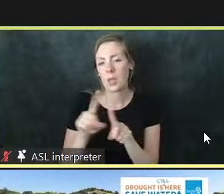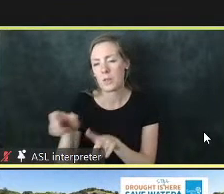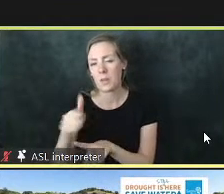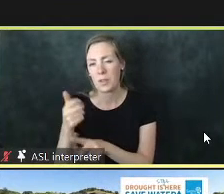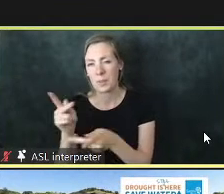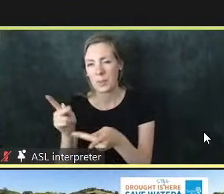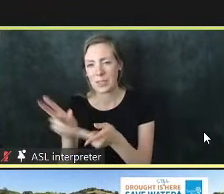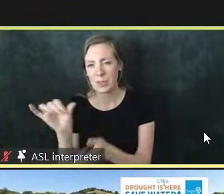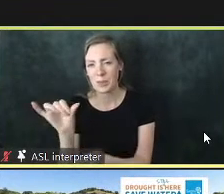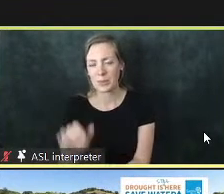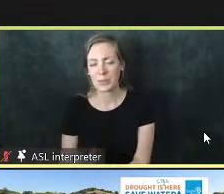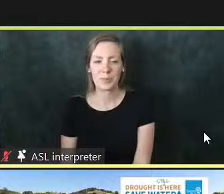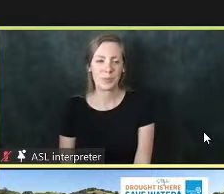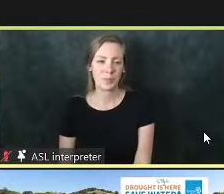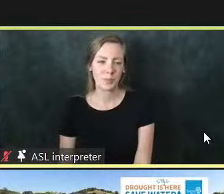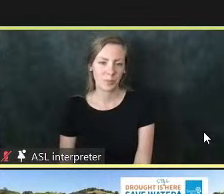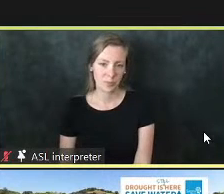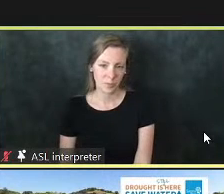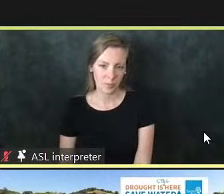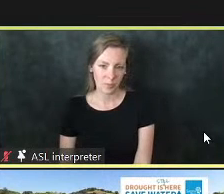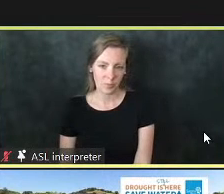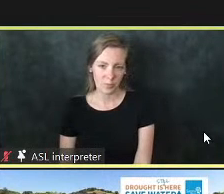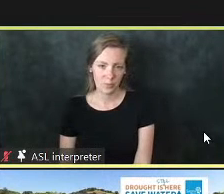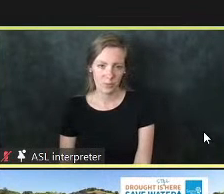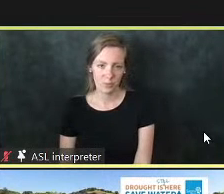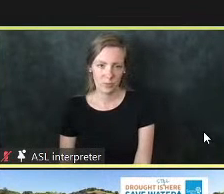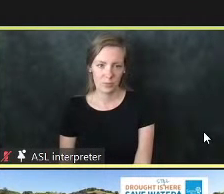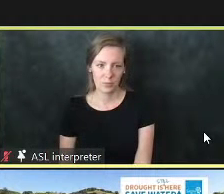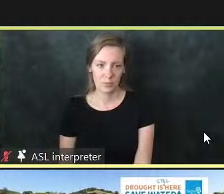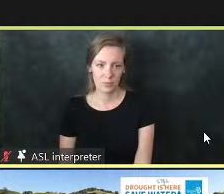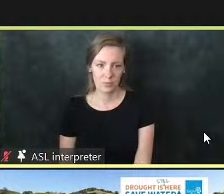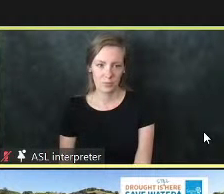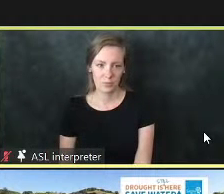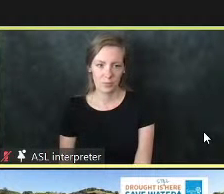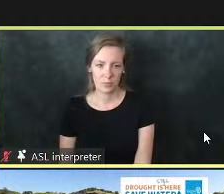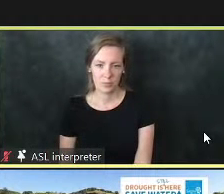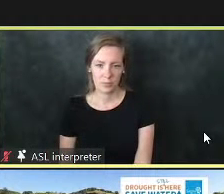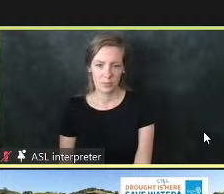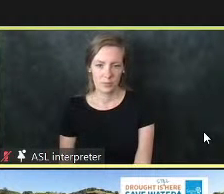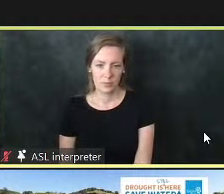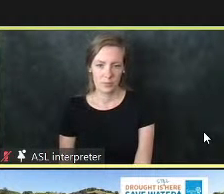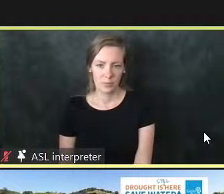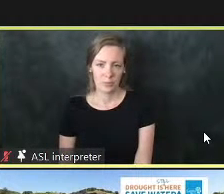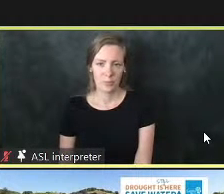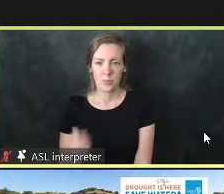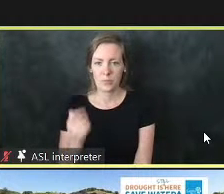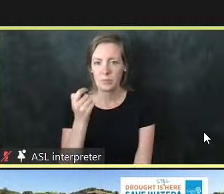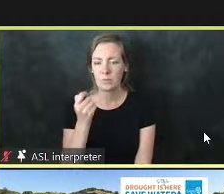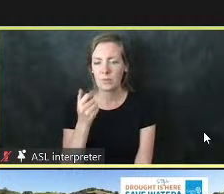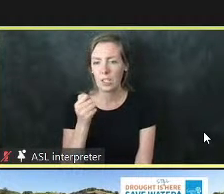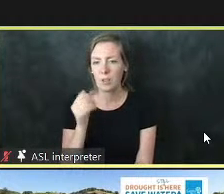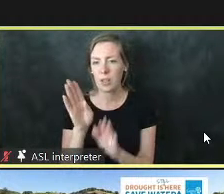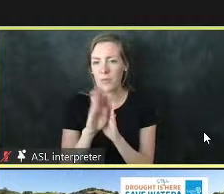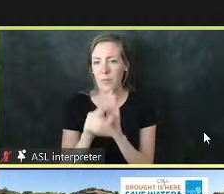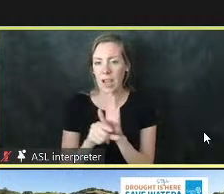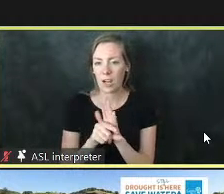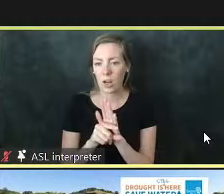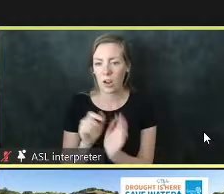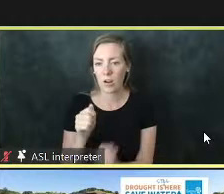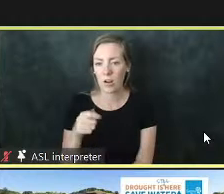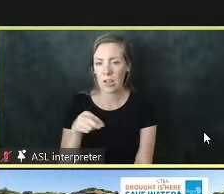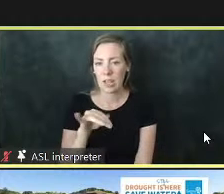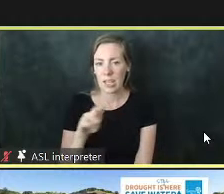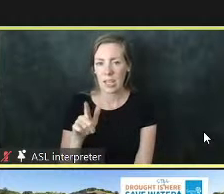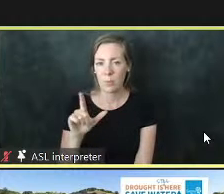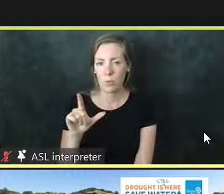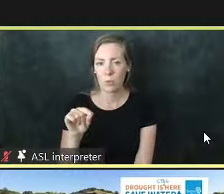Partnership. en Sonoma Next slide, y please. el compañerismo que tenemos con ellos. A little bit of background. Un poquito In de April fondo. 2021,